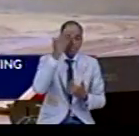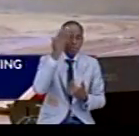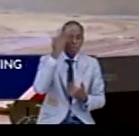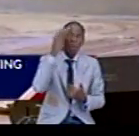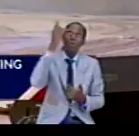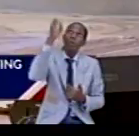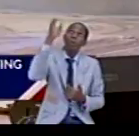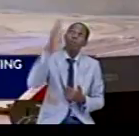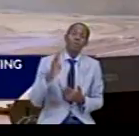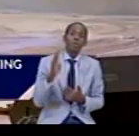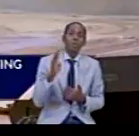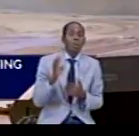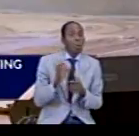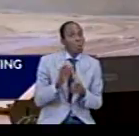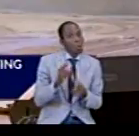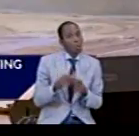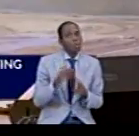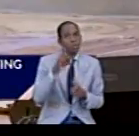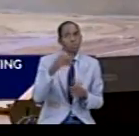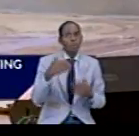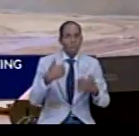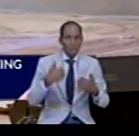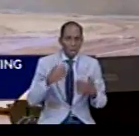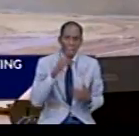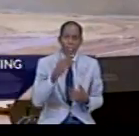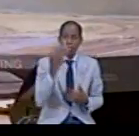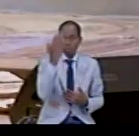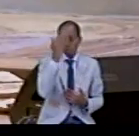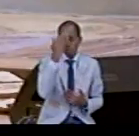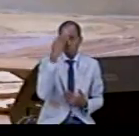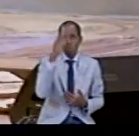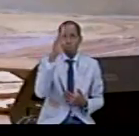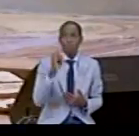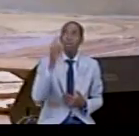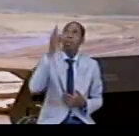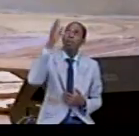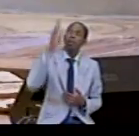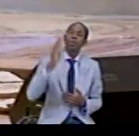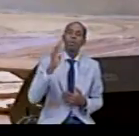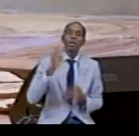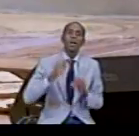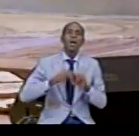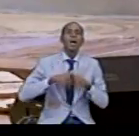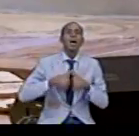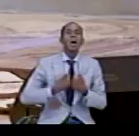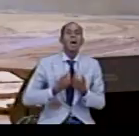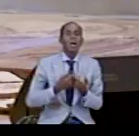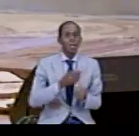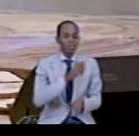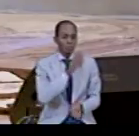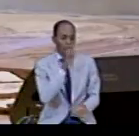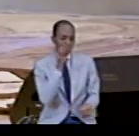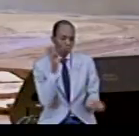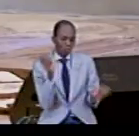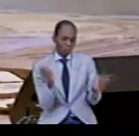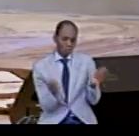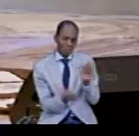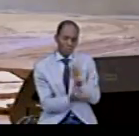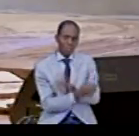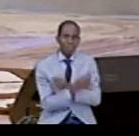or rather unknown of God how turn ye